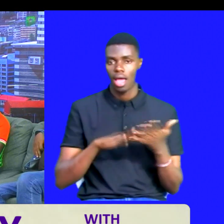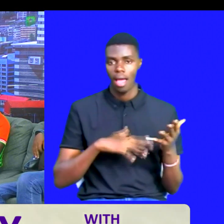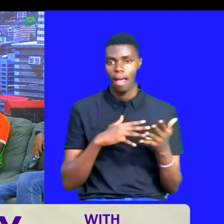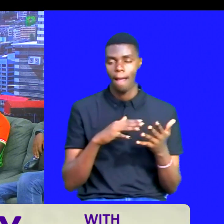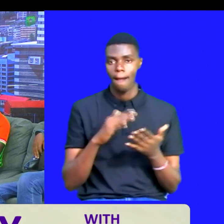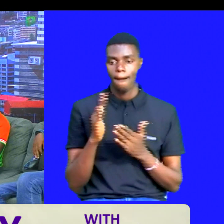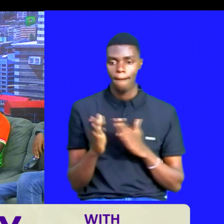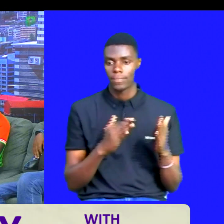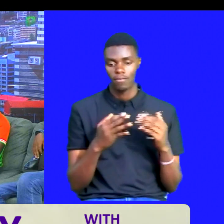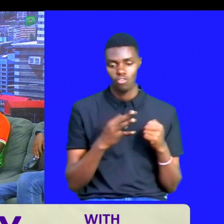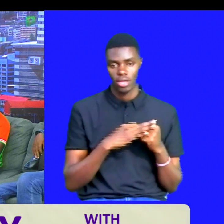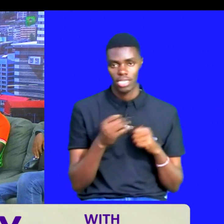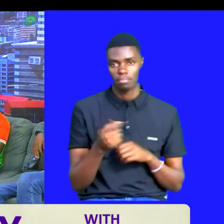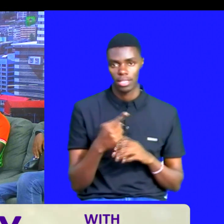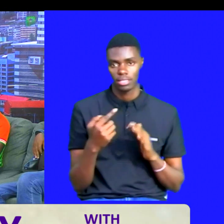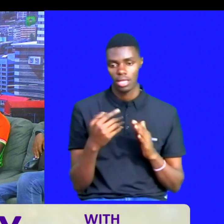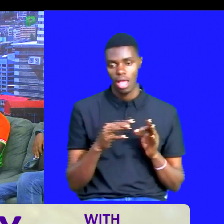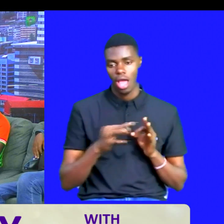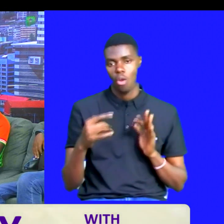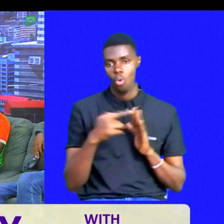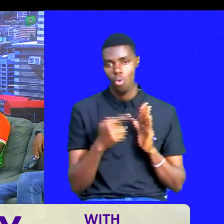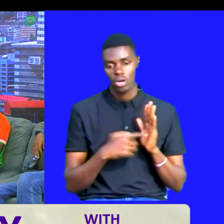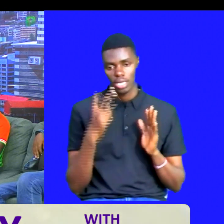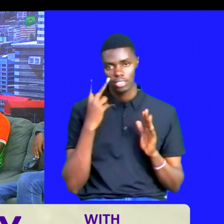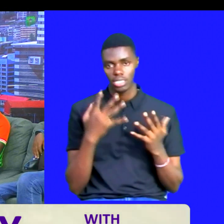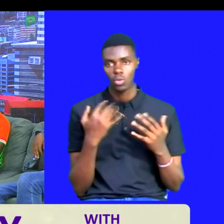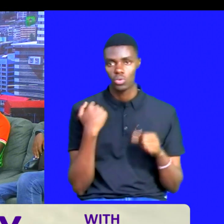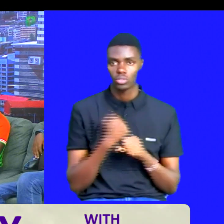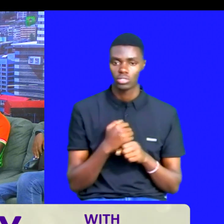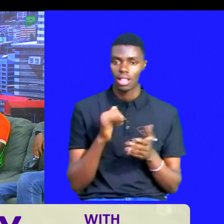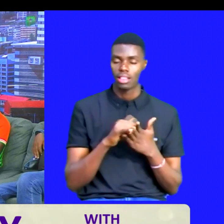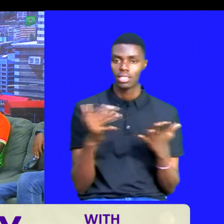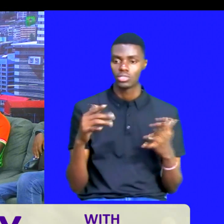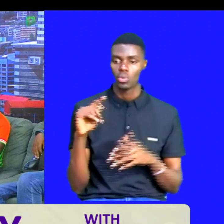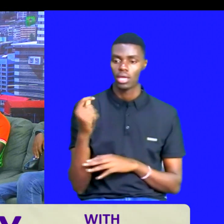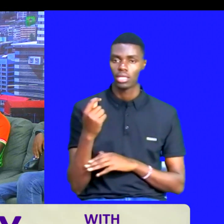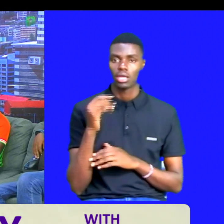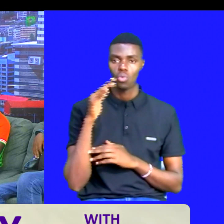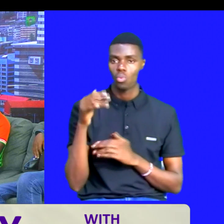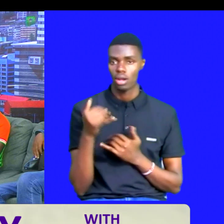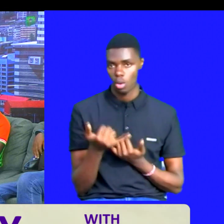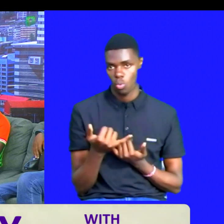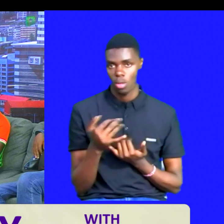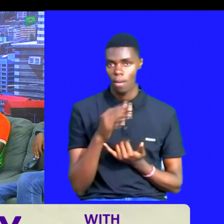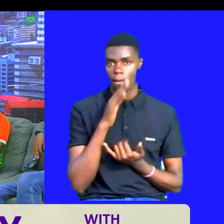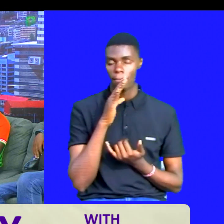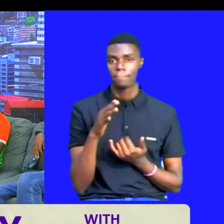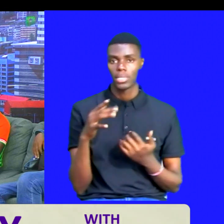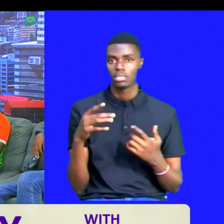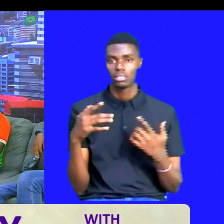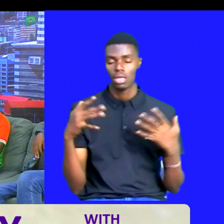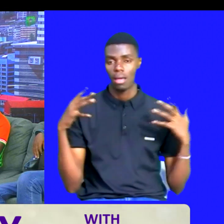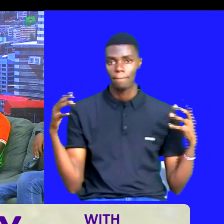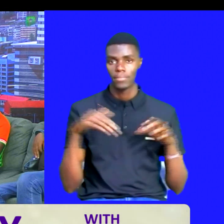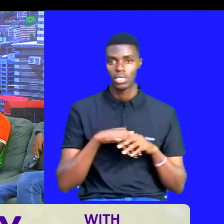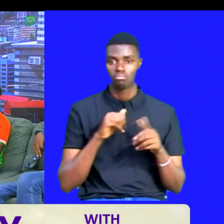months long league. Right. And let's see how it goes, because that is where Kenya will now be a giant team.